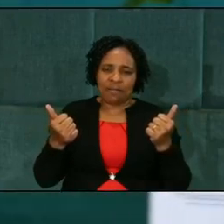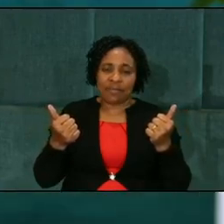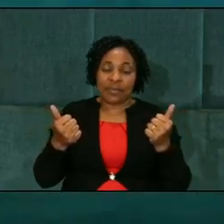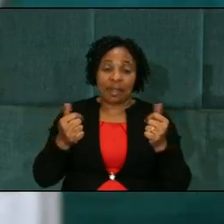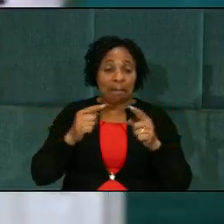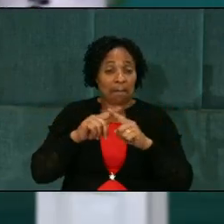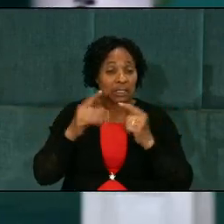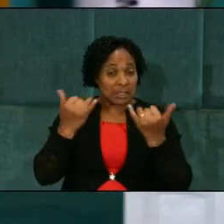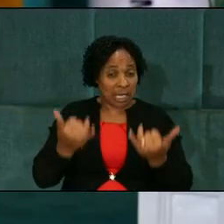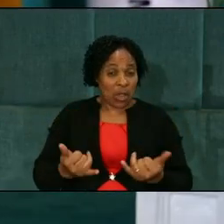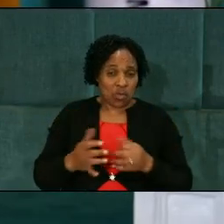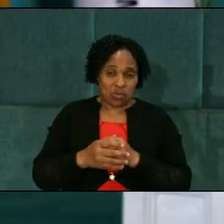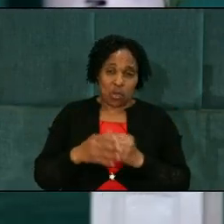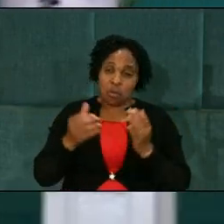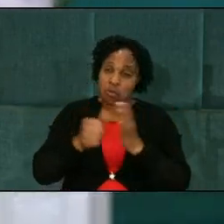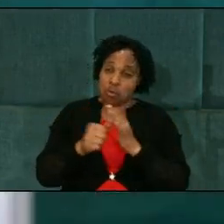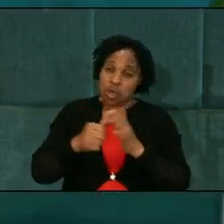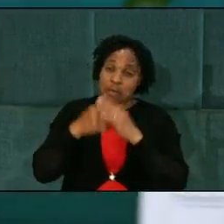Took no oil.